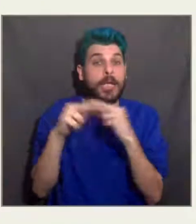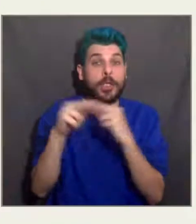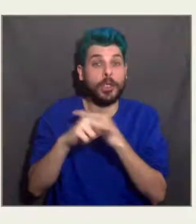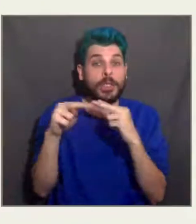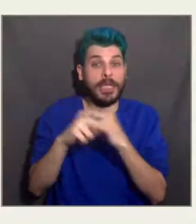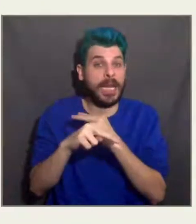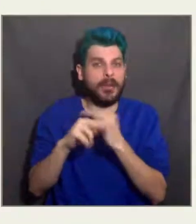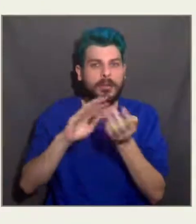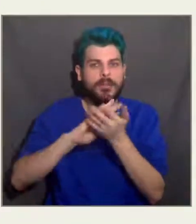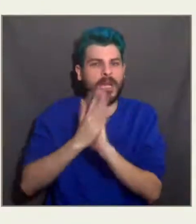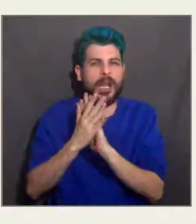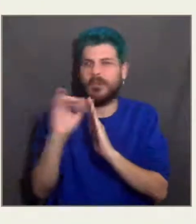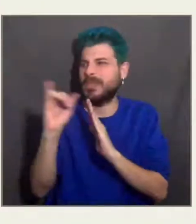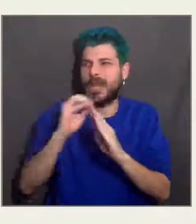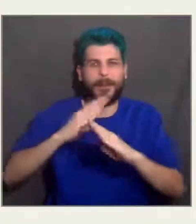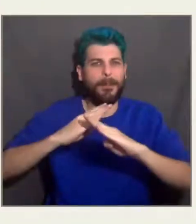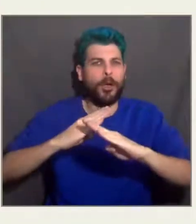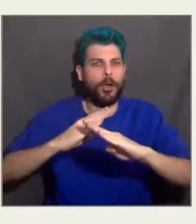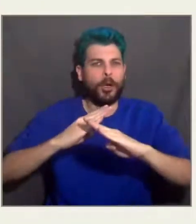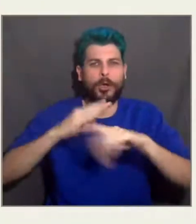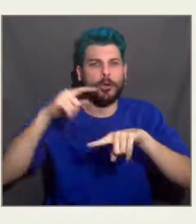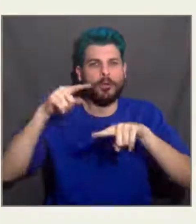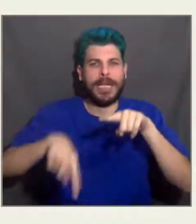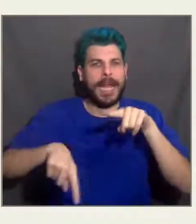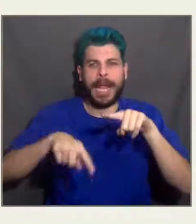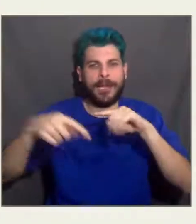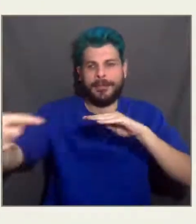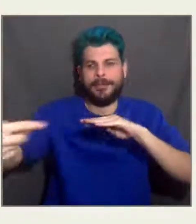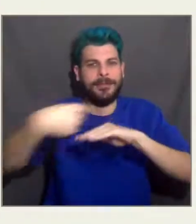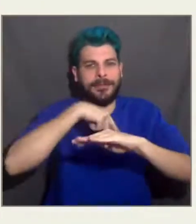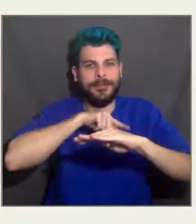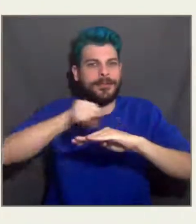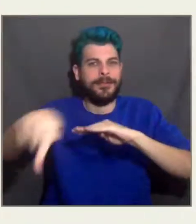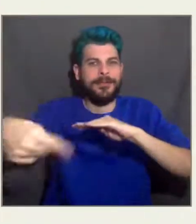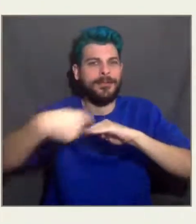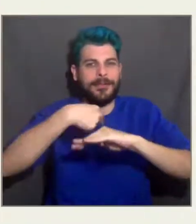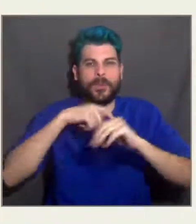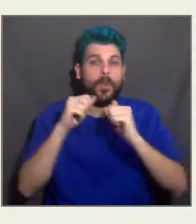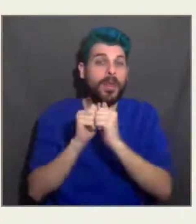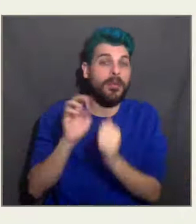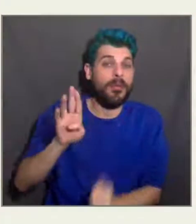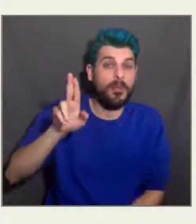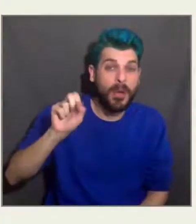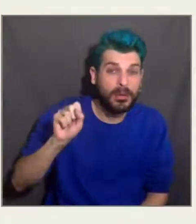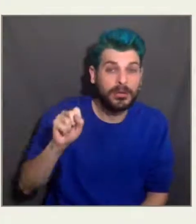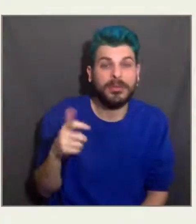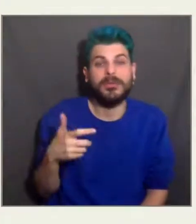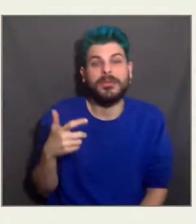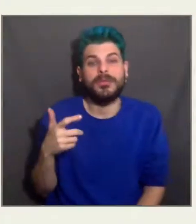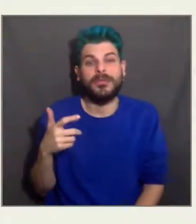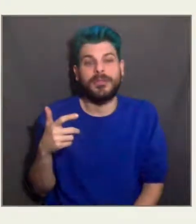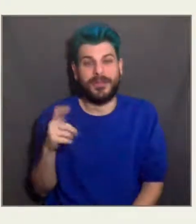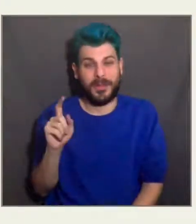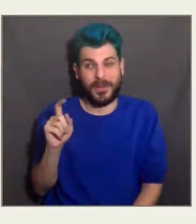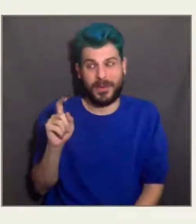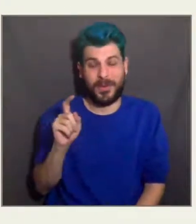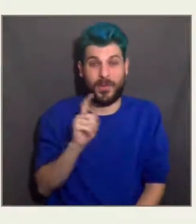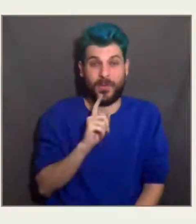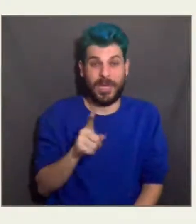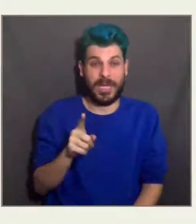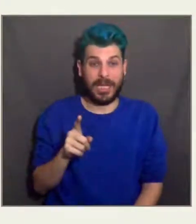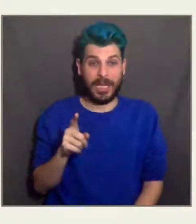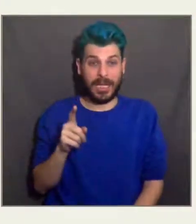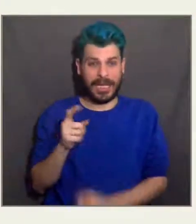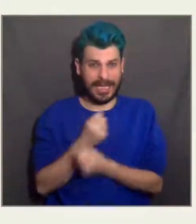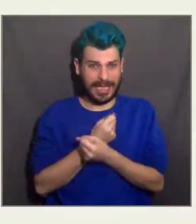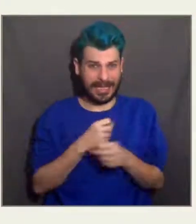barrier, right? So the bus line might be on the other side of I-5. Is it safe for me to get to that